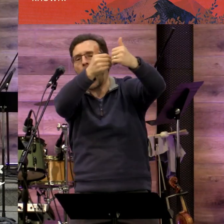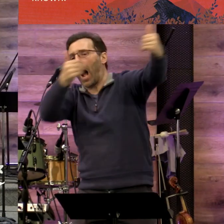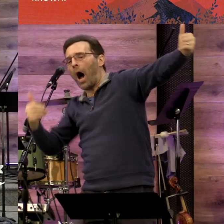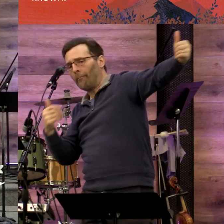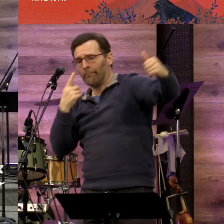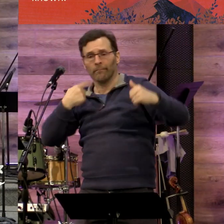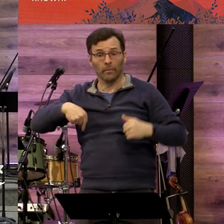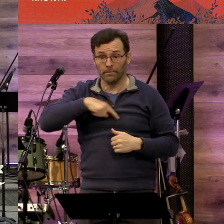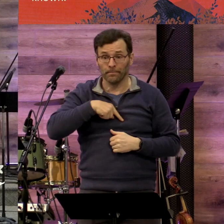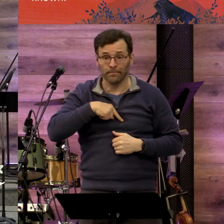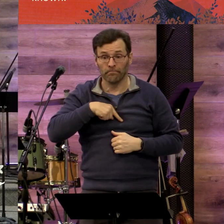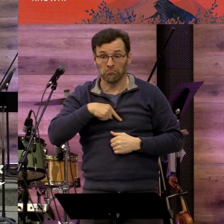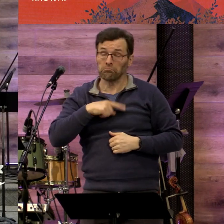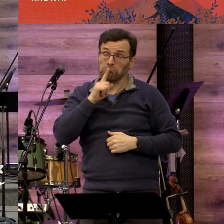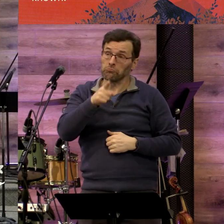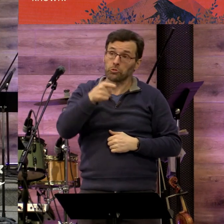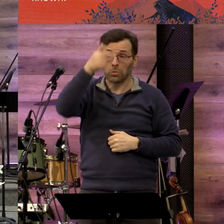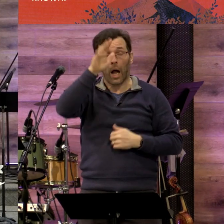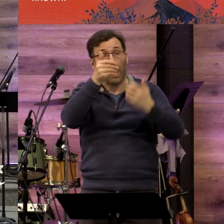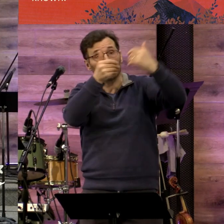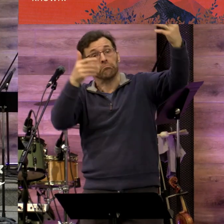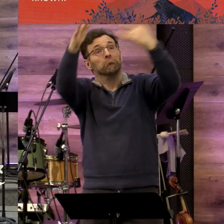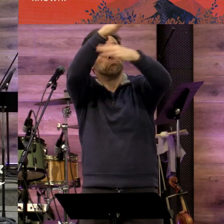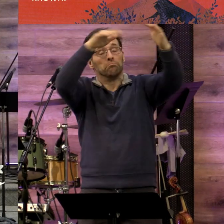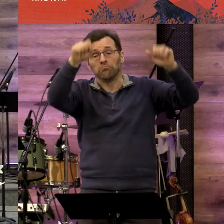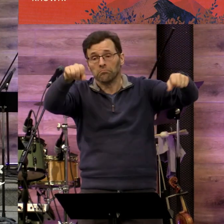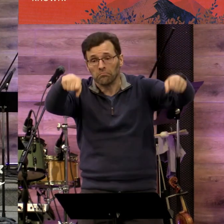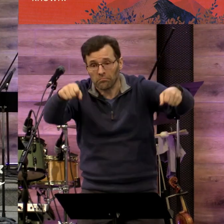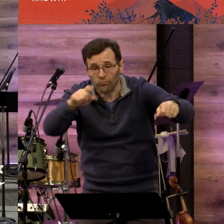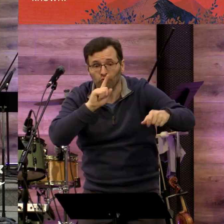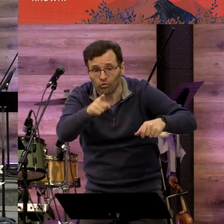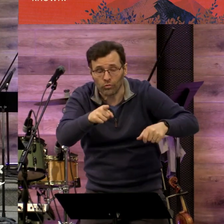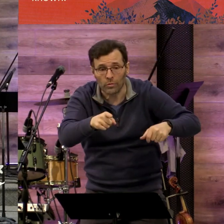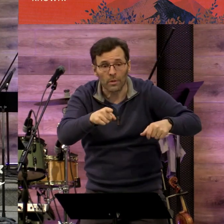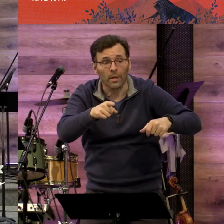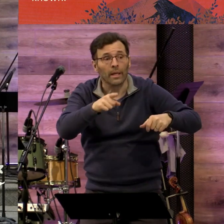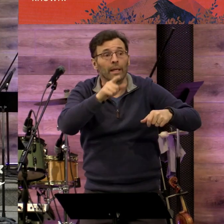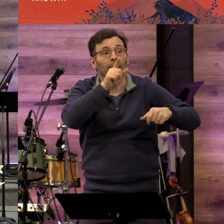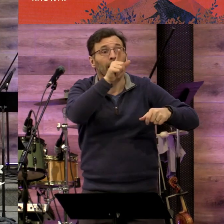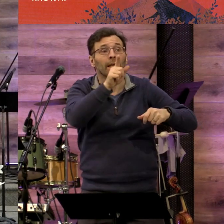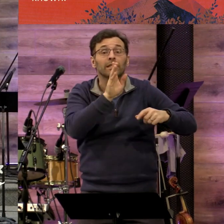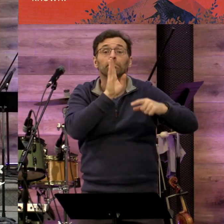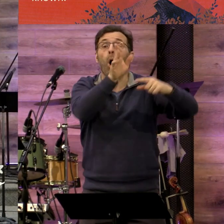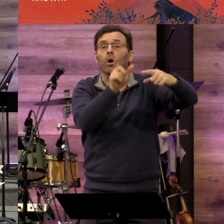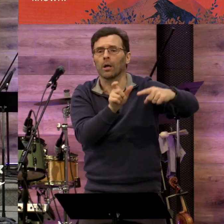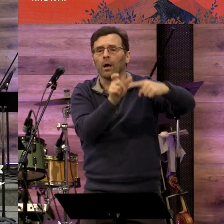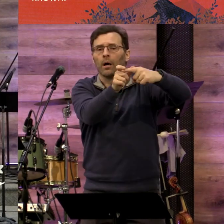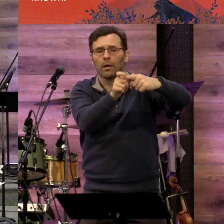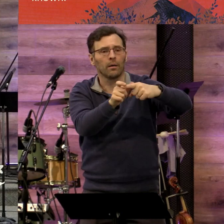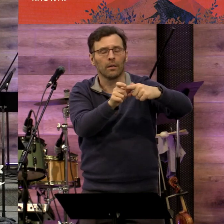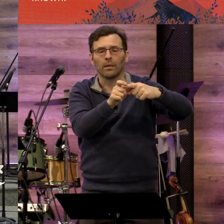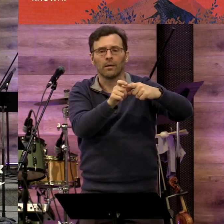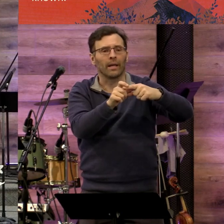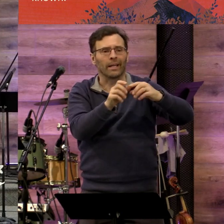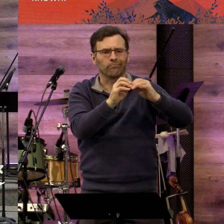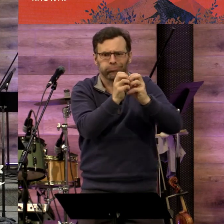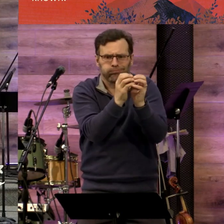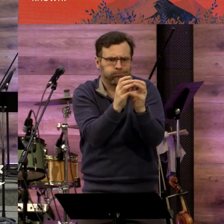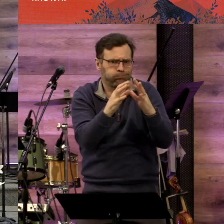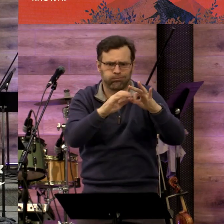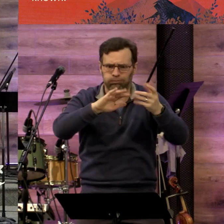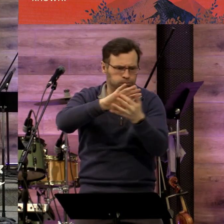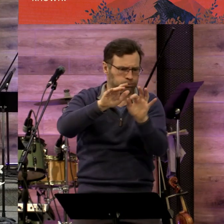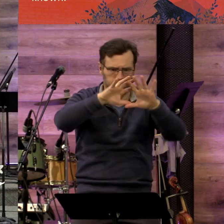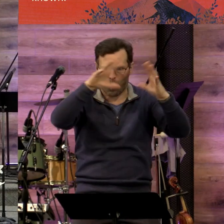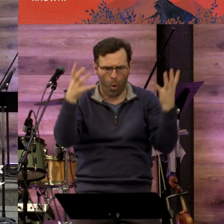us. And he is. He is those things. He spoke, and atoms and cells were